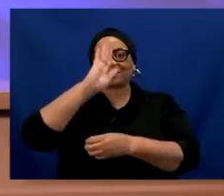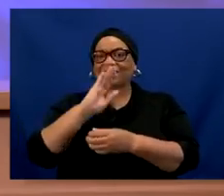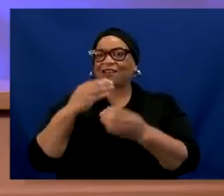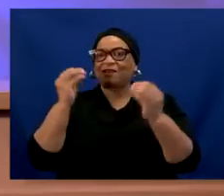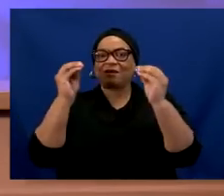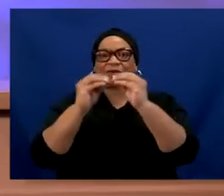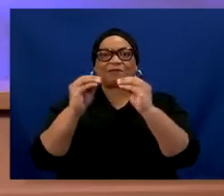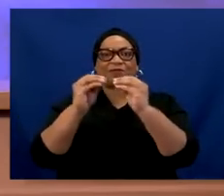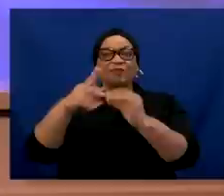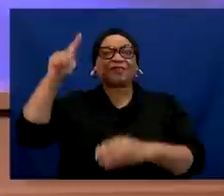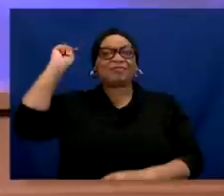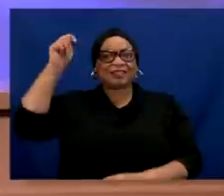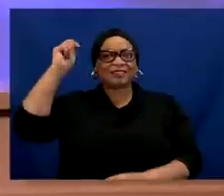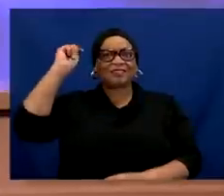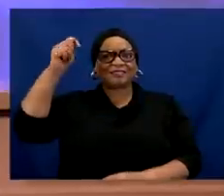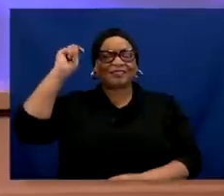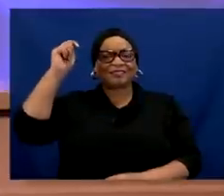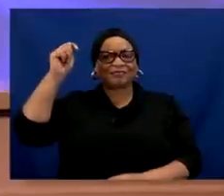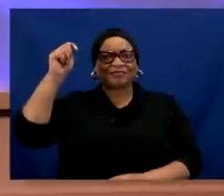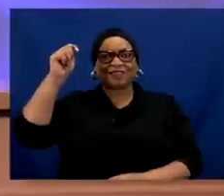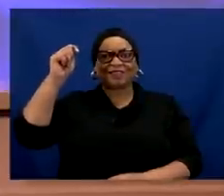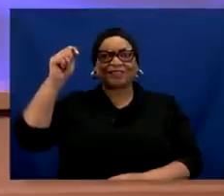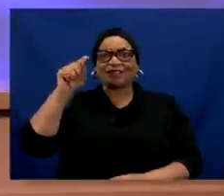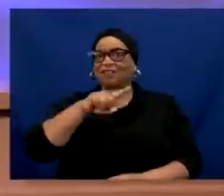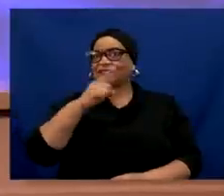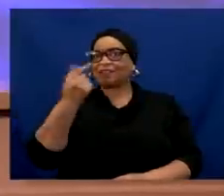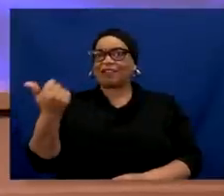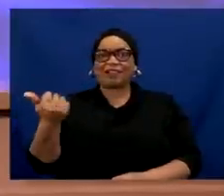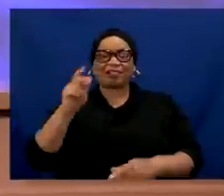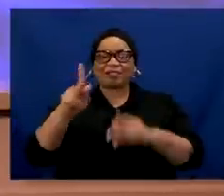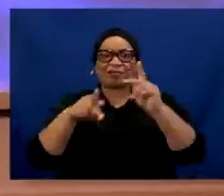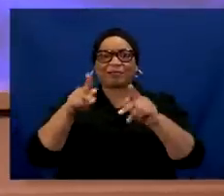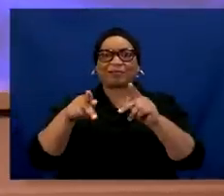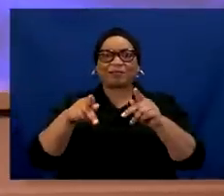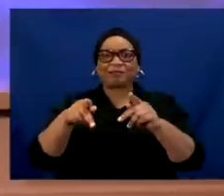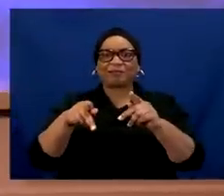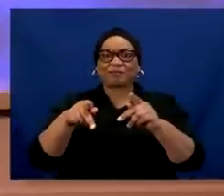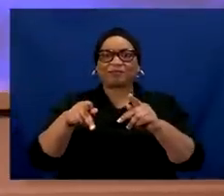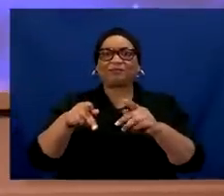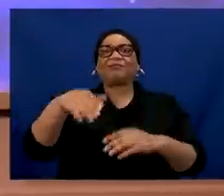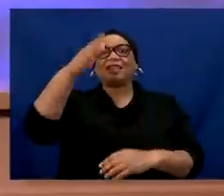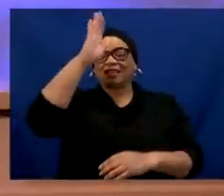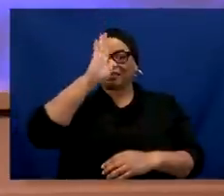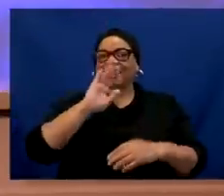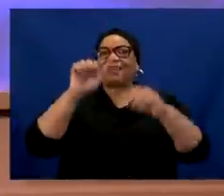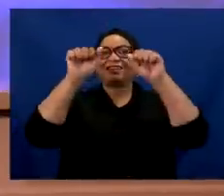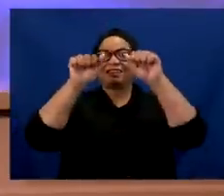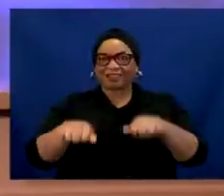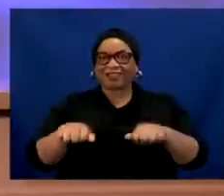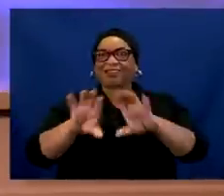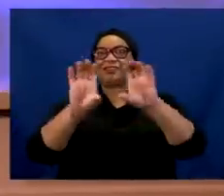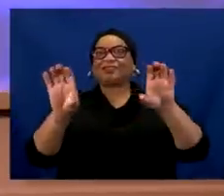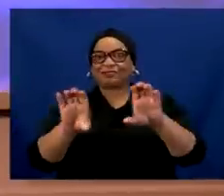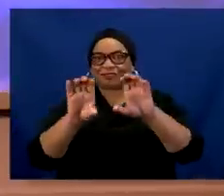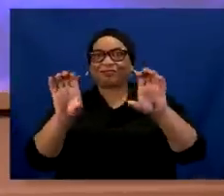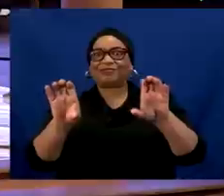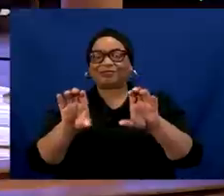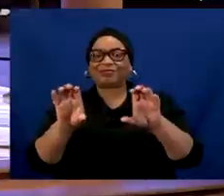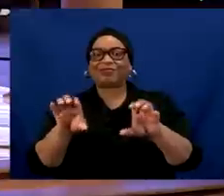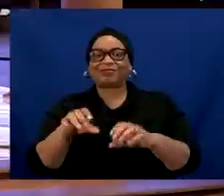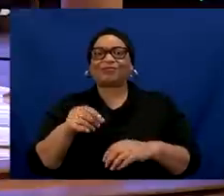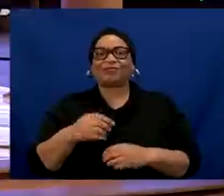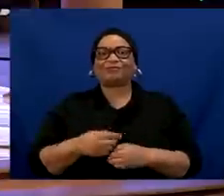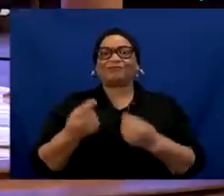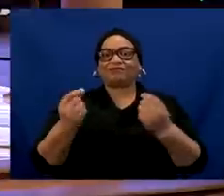benediction testifying to anybody who will listen, even if it's just yourself, God can do it. Yes, and